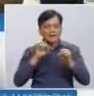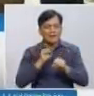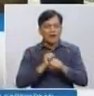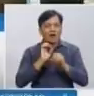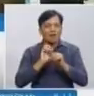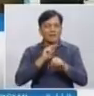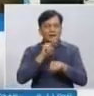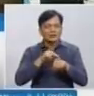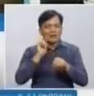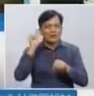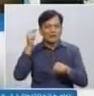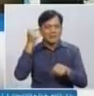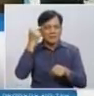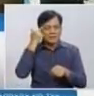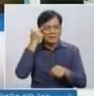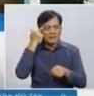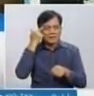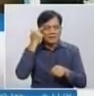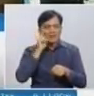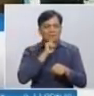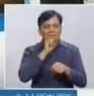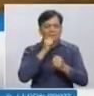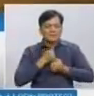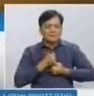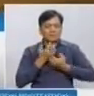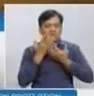national government. I was